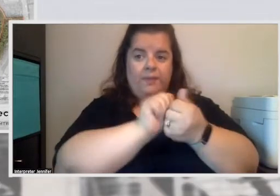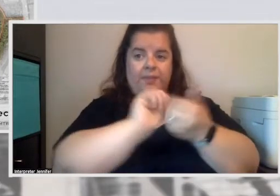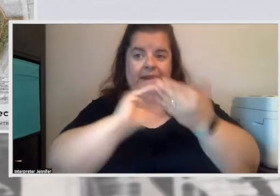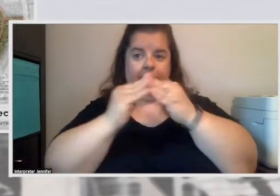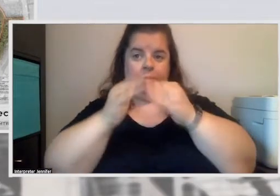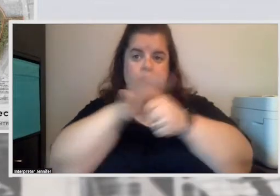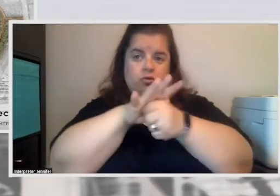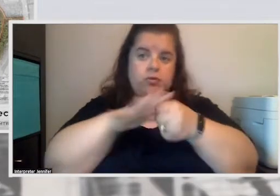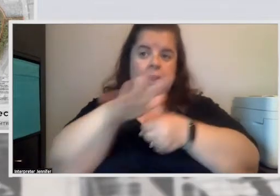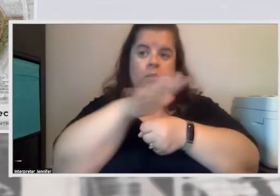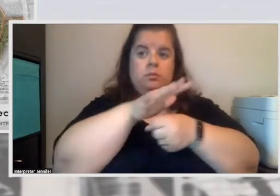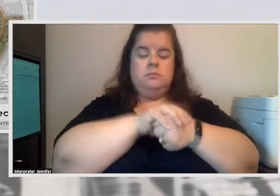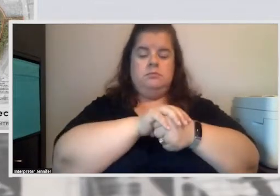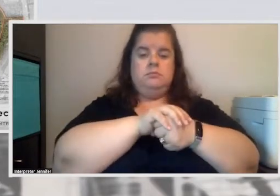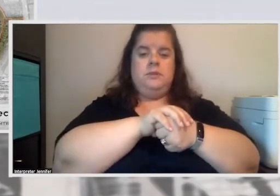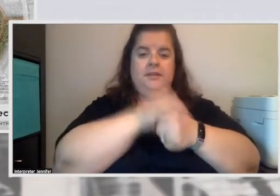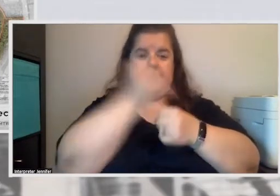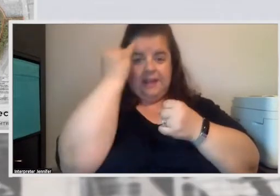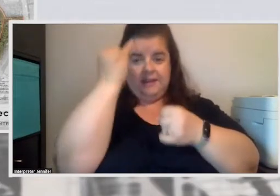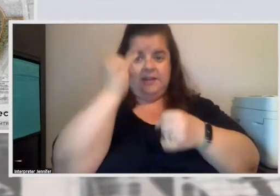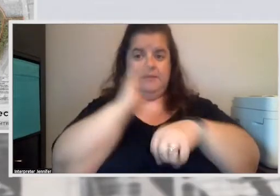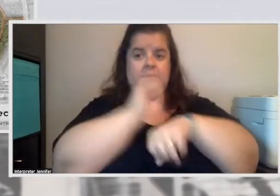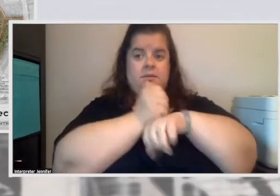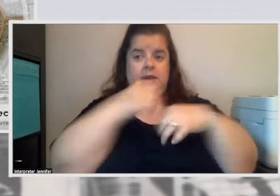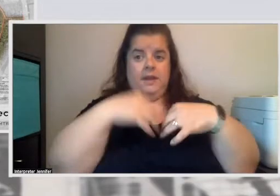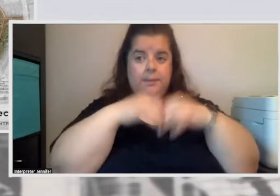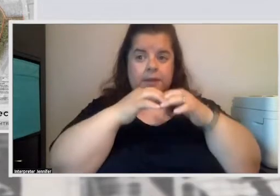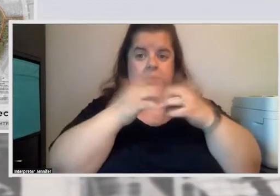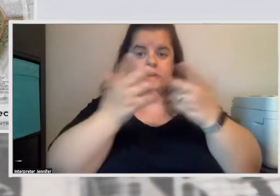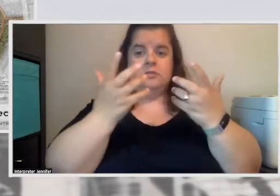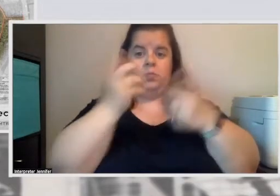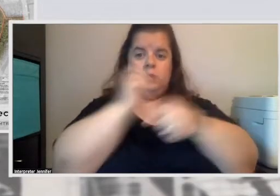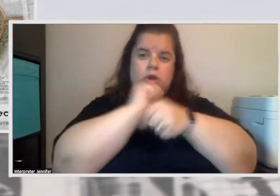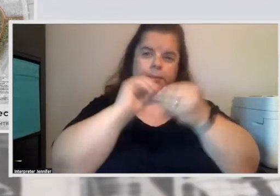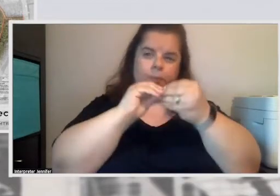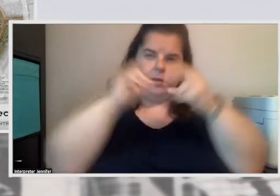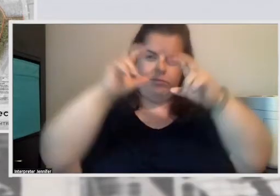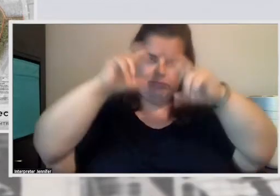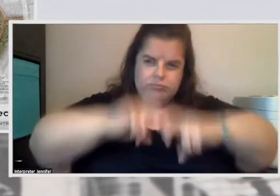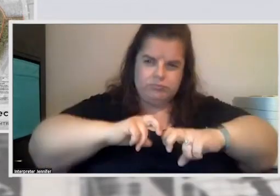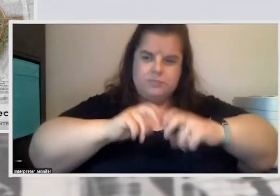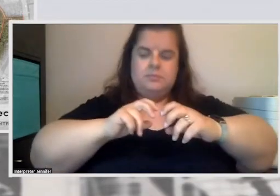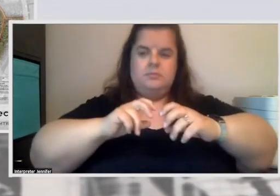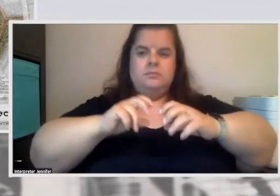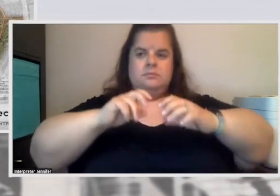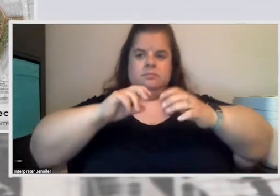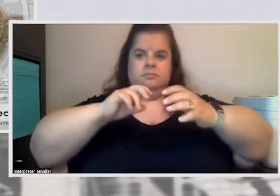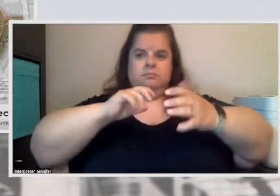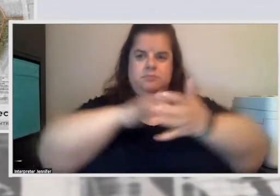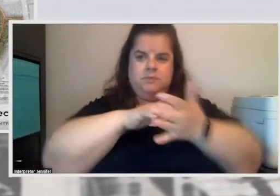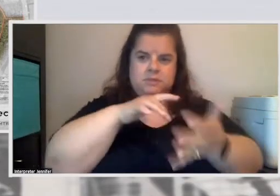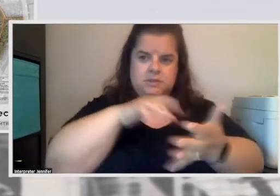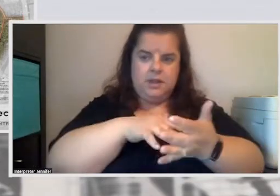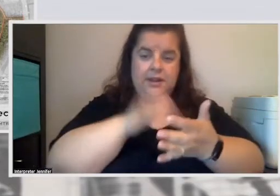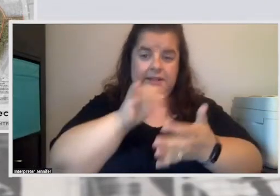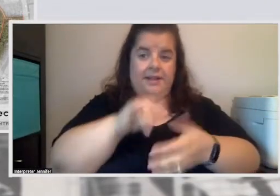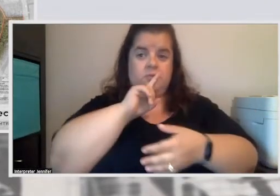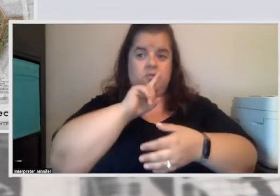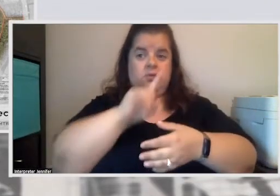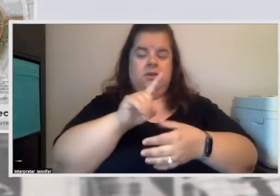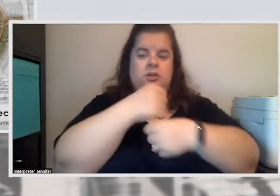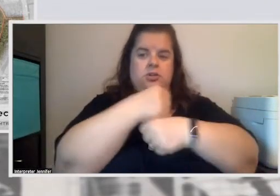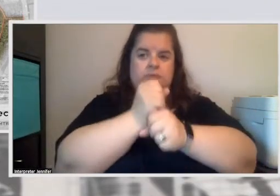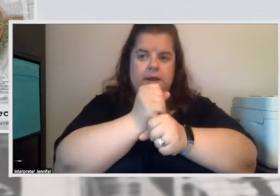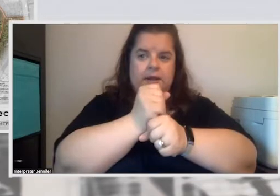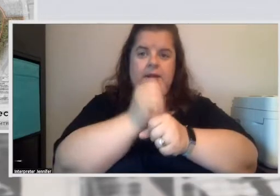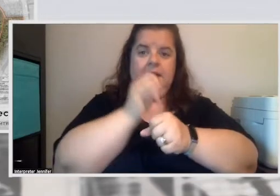the idea of implementation, we really work to do more detailed studies. And so, that is really to create that, to